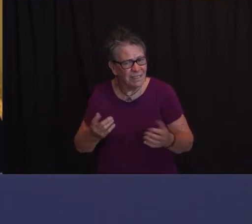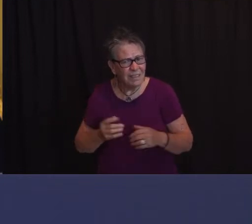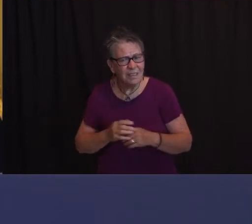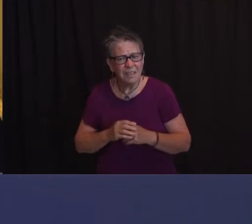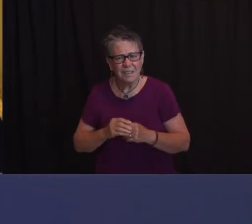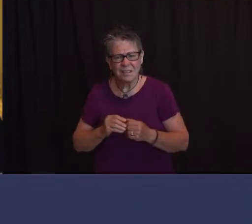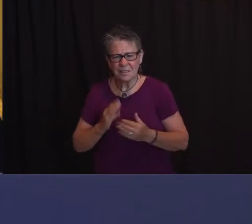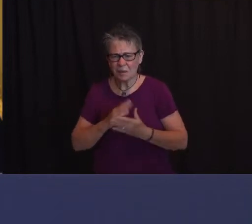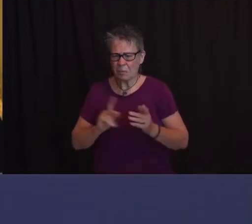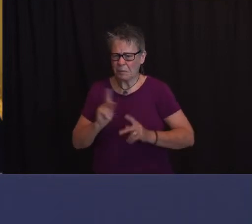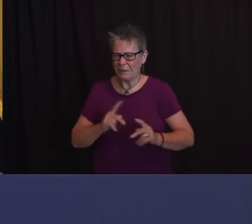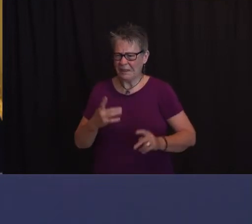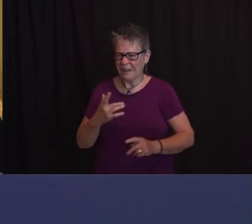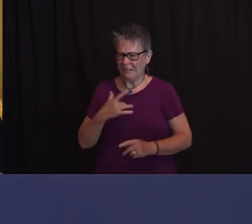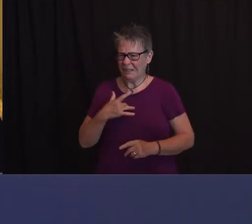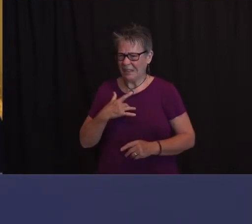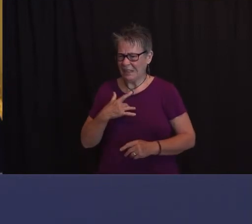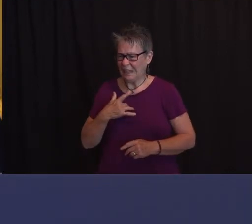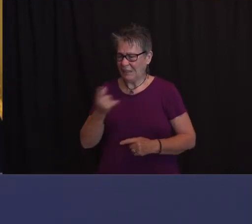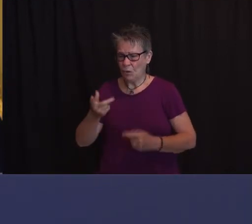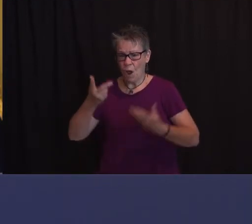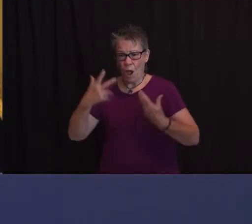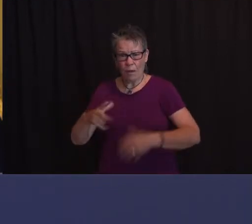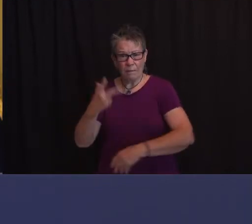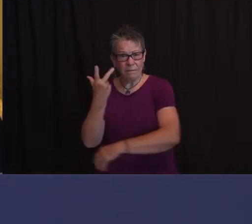if social distancing, masking,